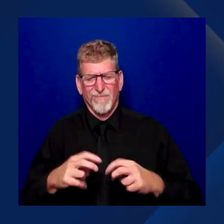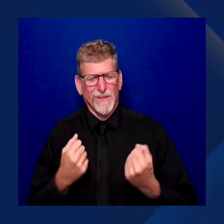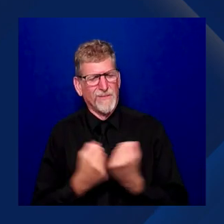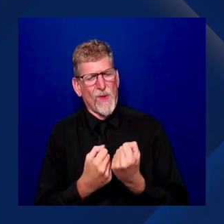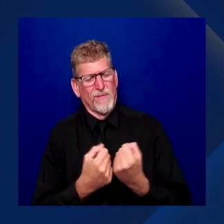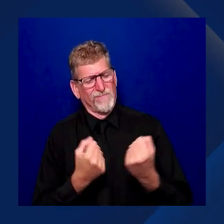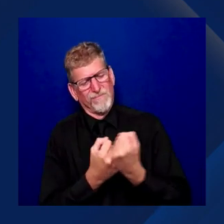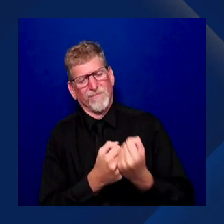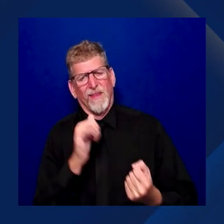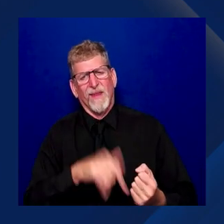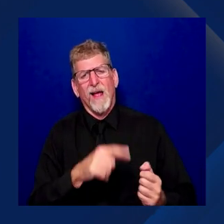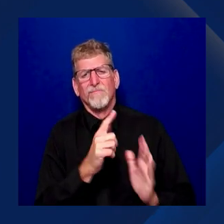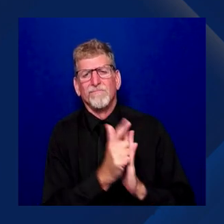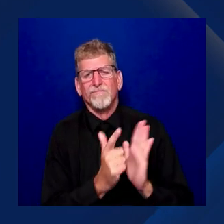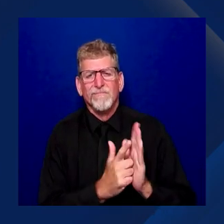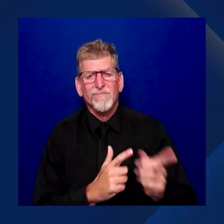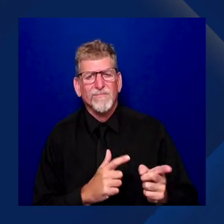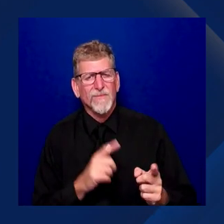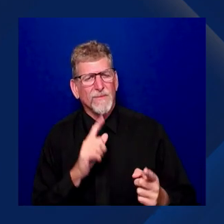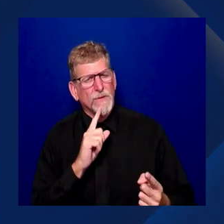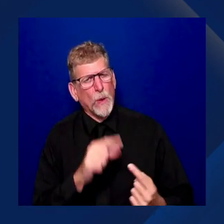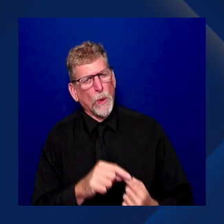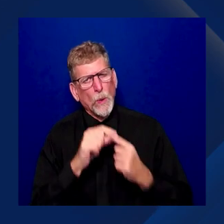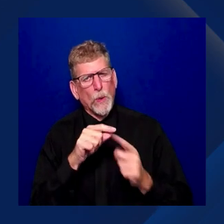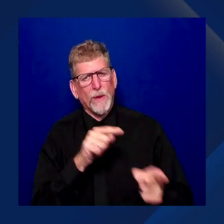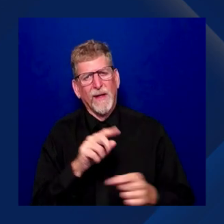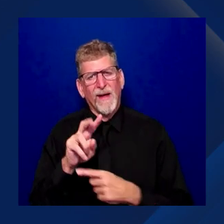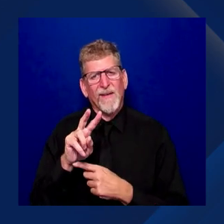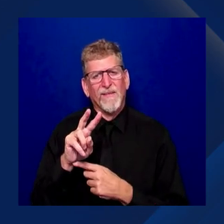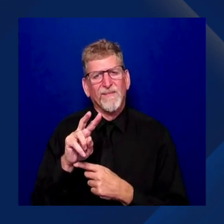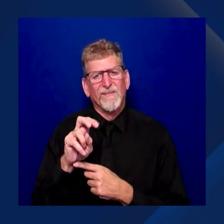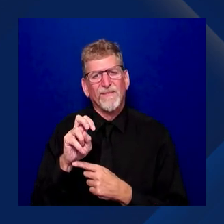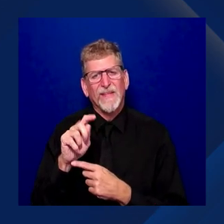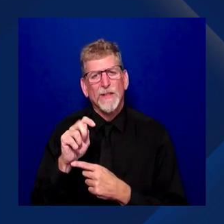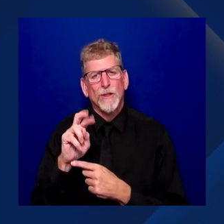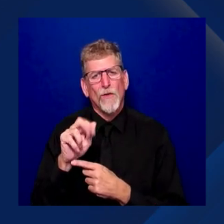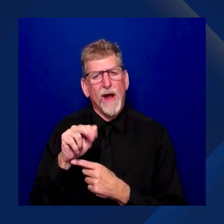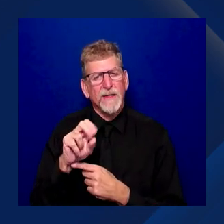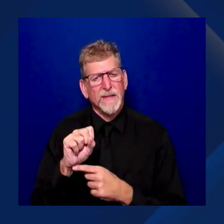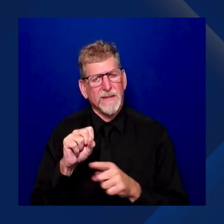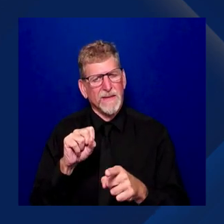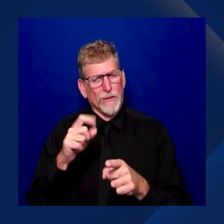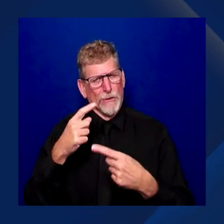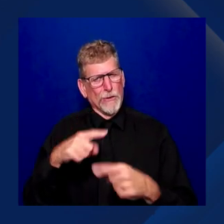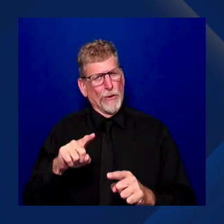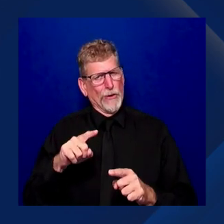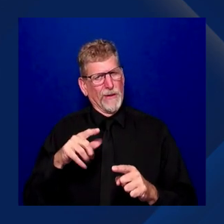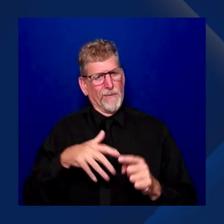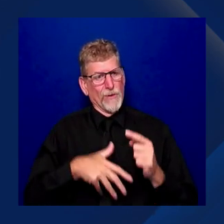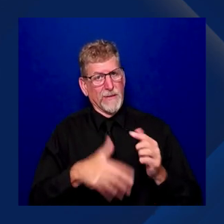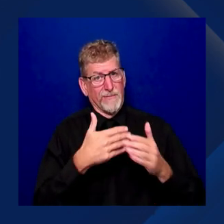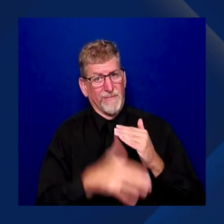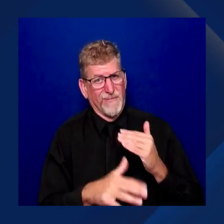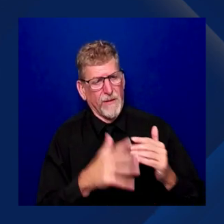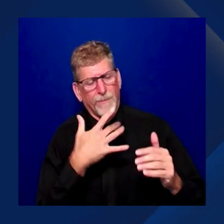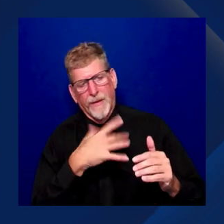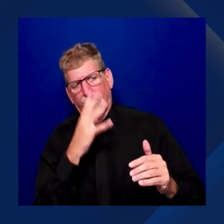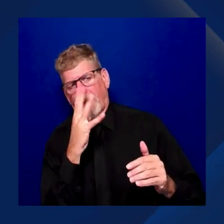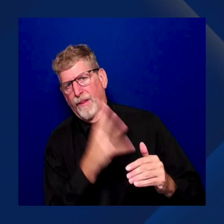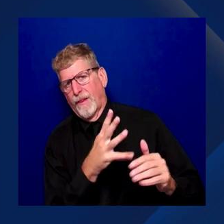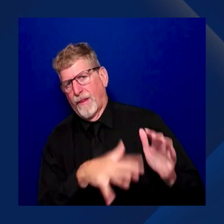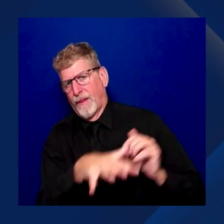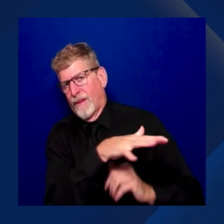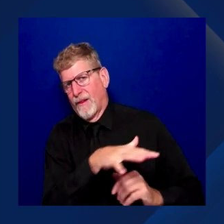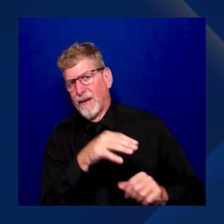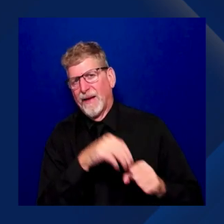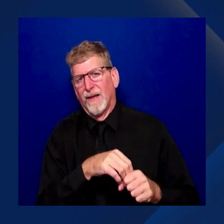their pregnancies, but we're not done. The Biden-Harris administration's Build Back Better agenda will continue to